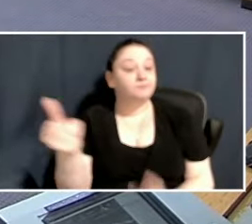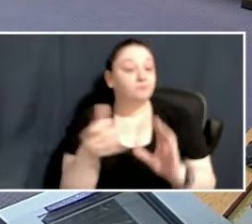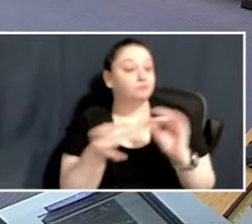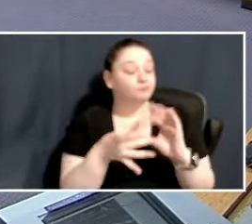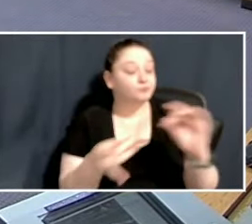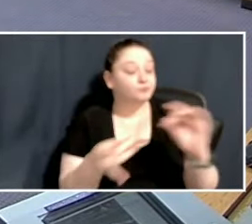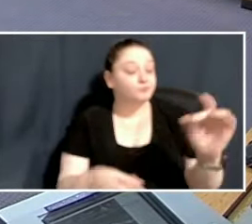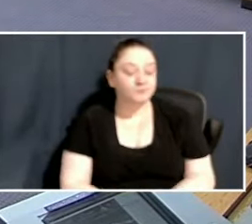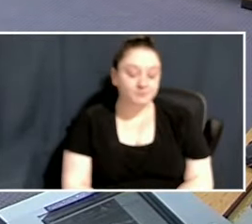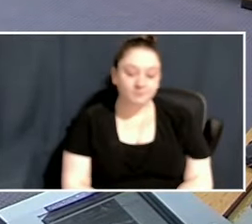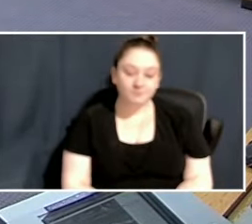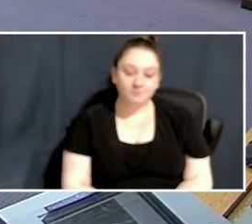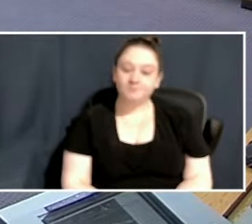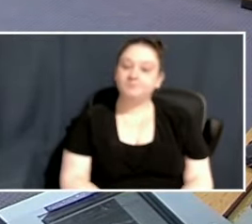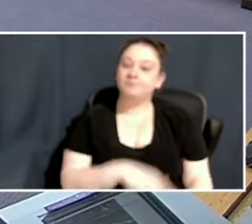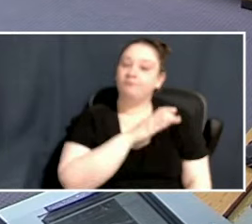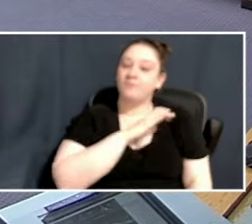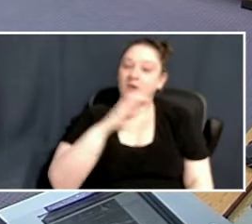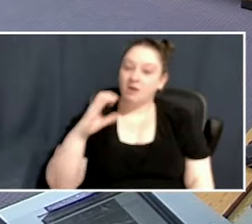Councilor Nordyke.